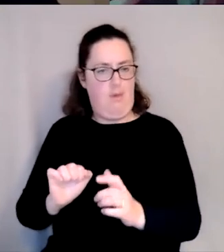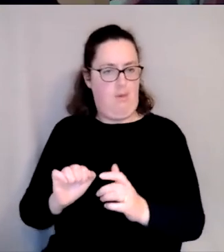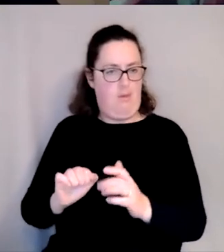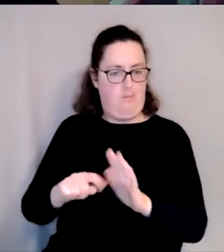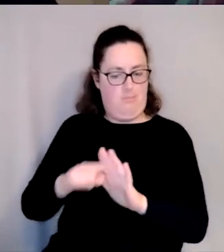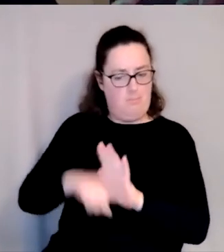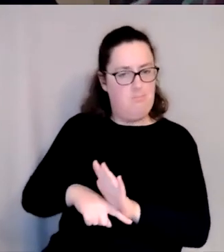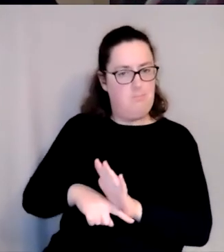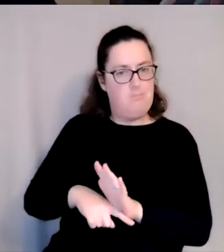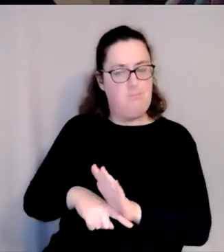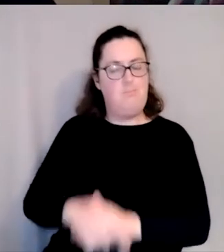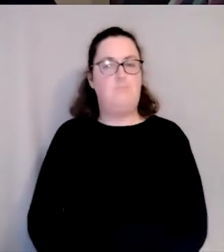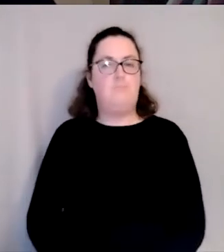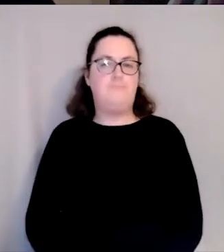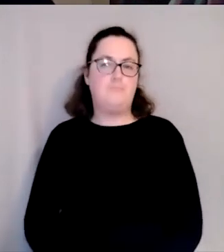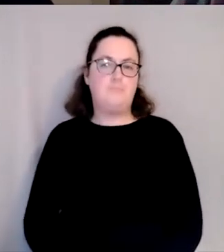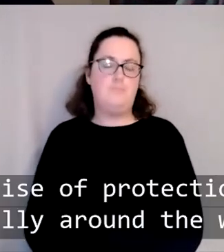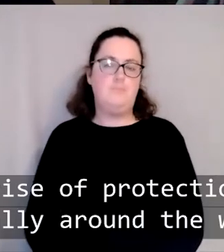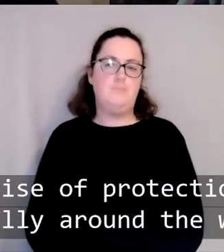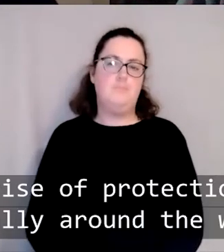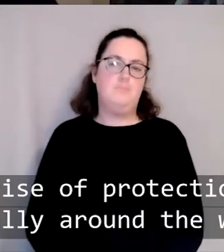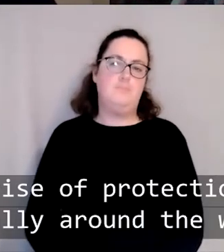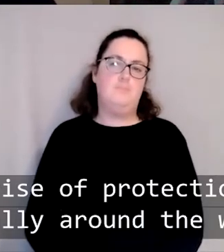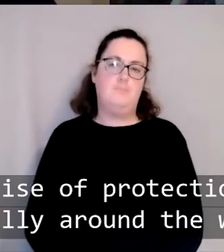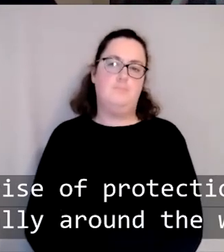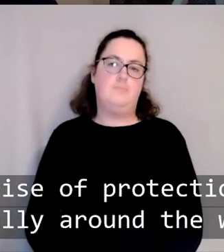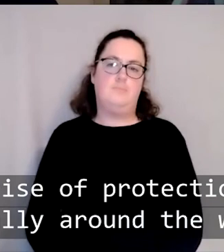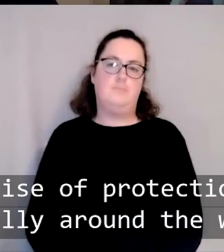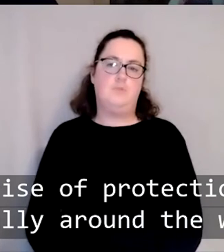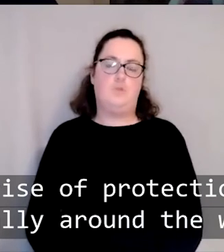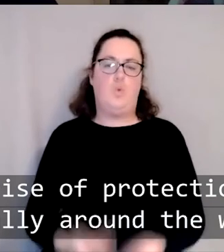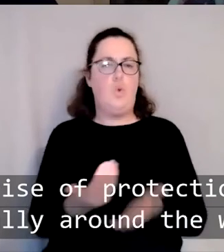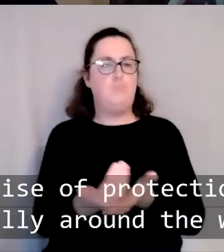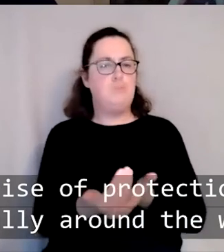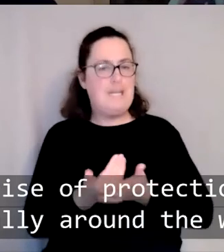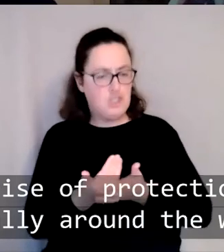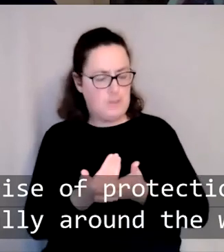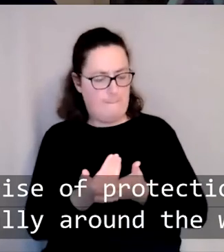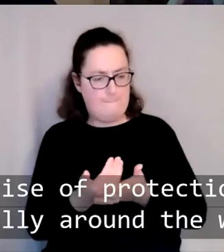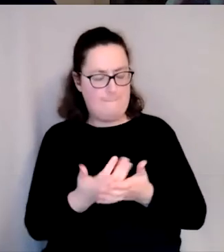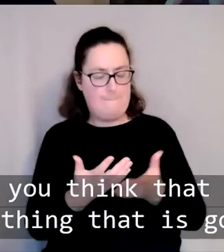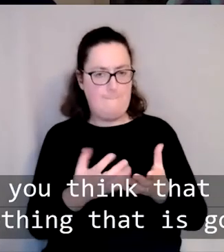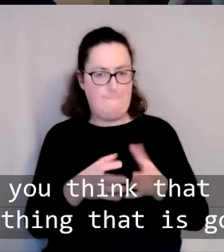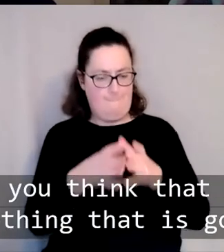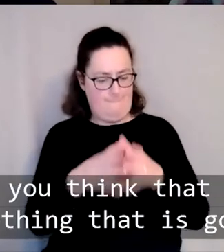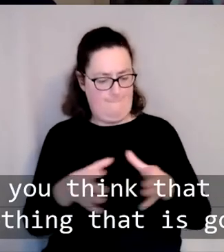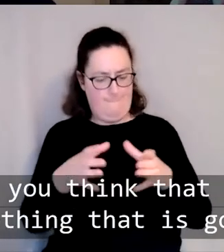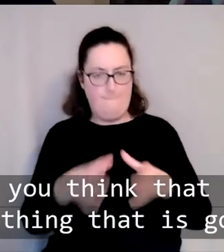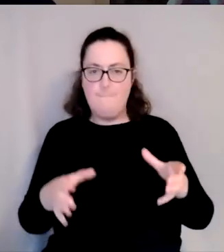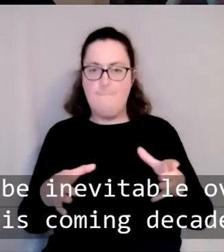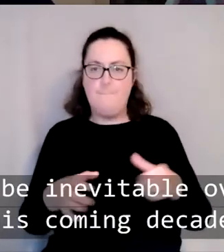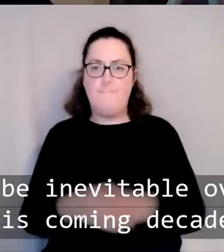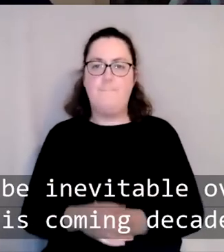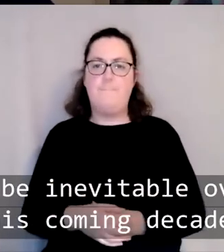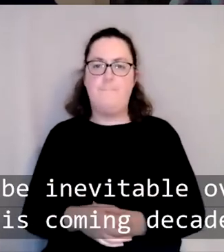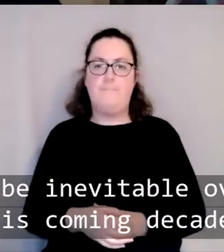And it'll be, where do you see, so the rise of protectionism generally around the world, do you think that is something that